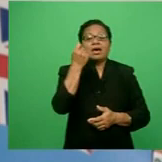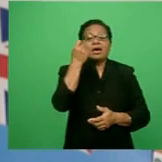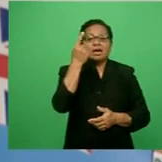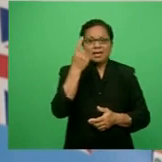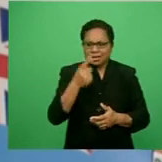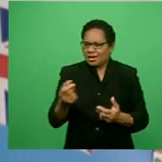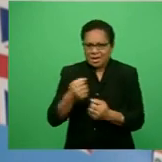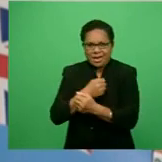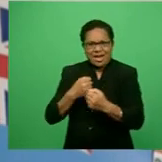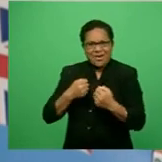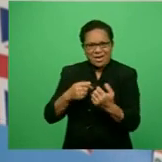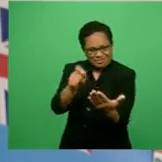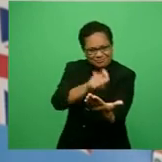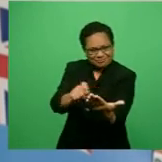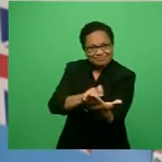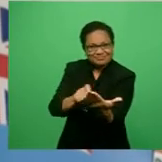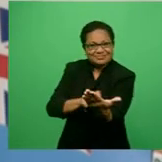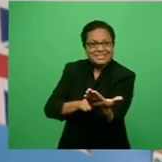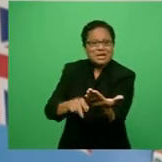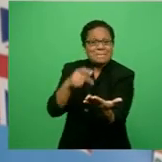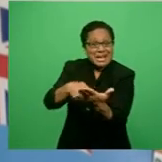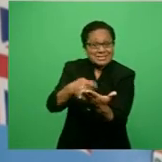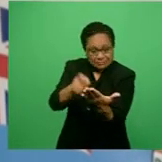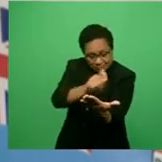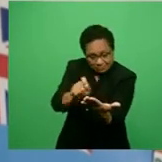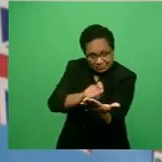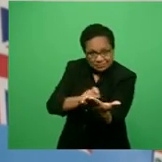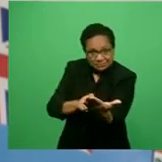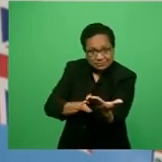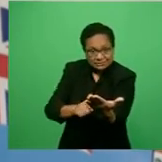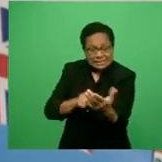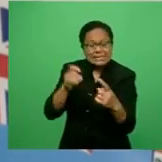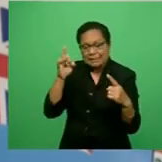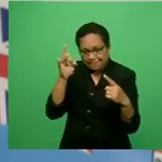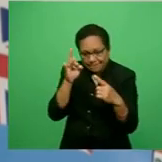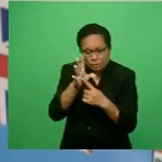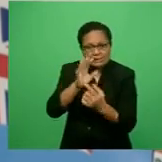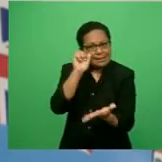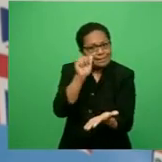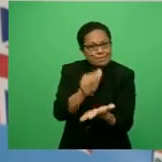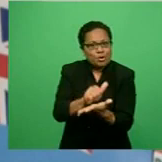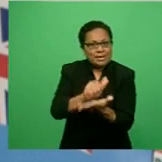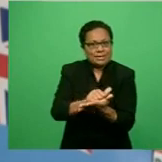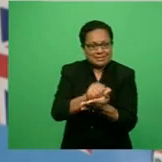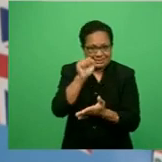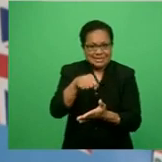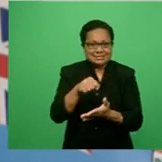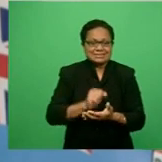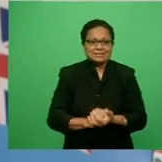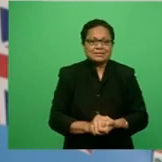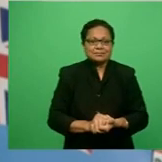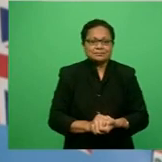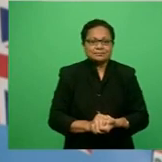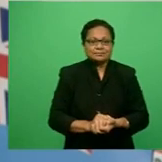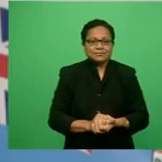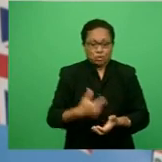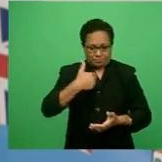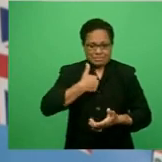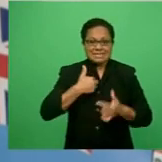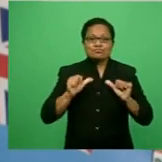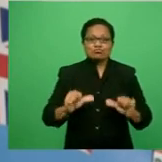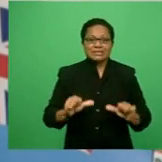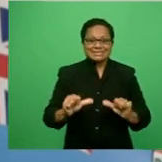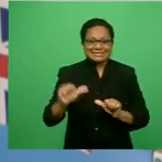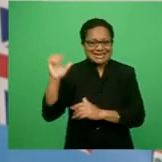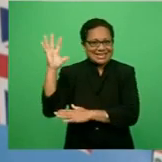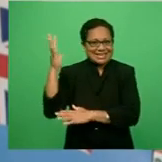keeping and accounting needs to be sharpened up. Now I am president of the party, and it is